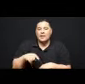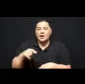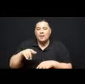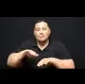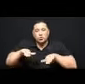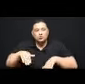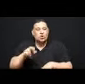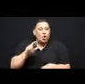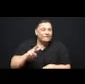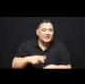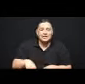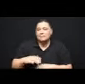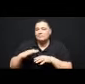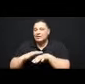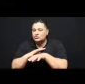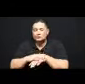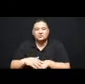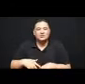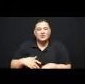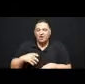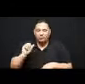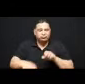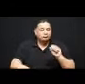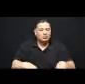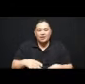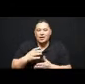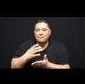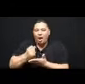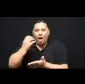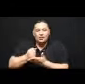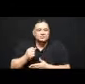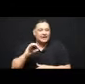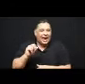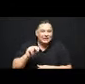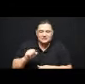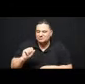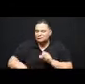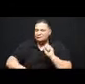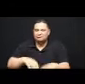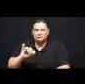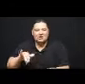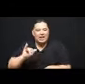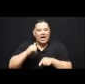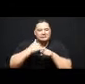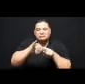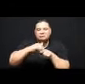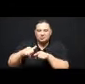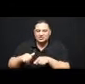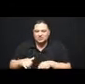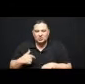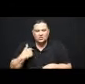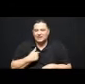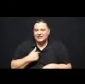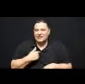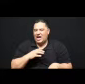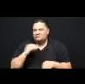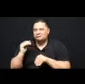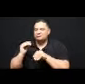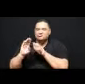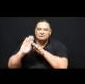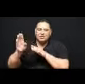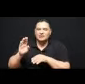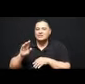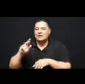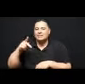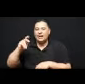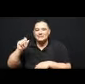bottles and cans scattered like casual obscenities. We skedaddled over Pete Summit to Potts and Monitor Valley,